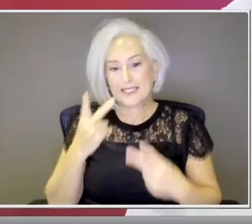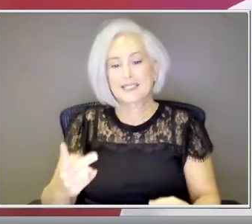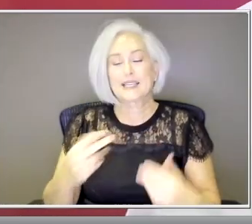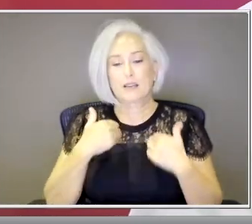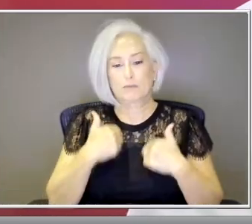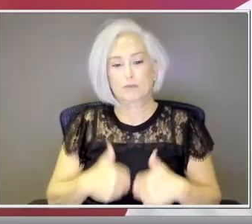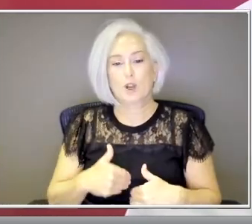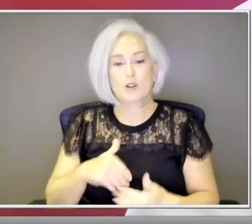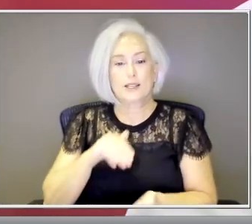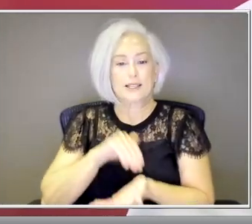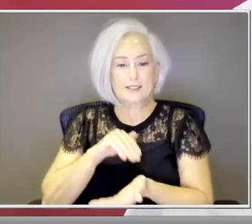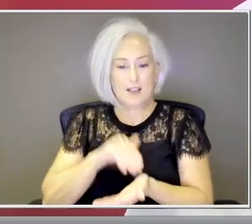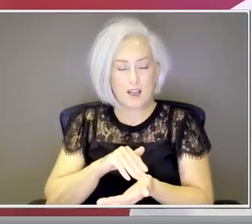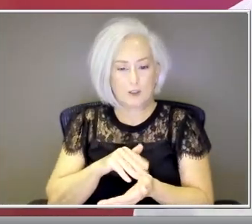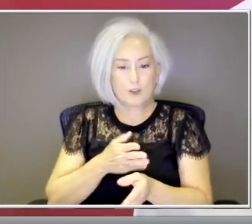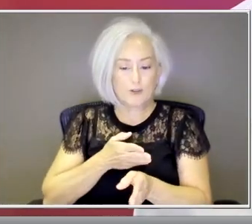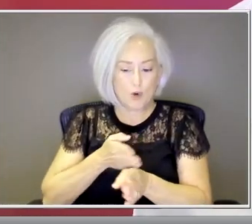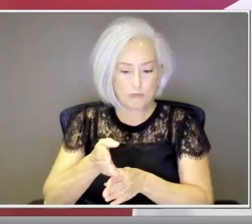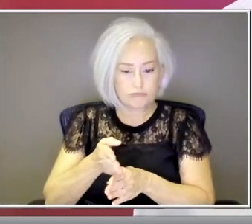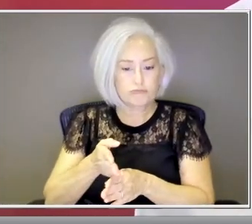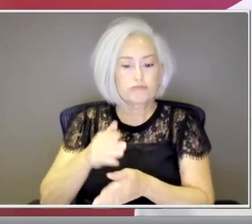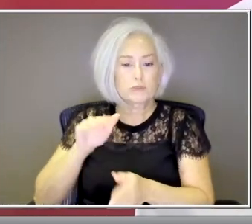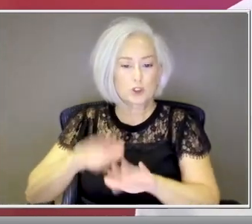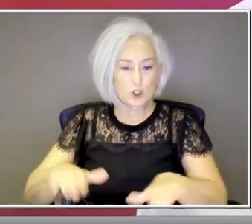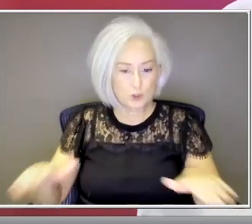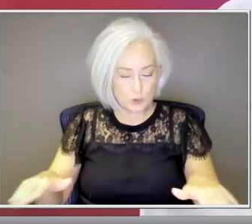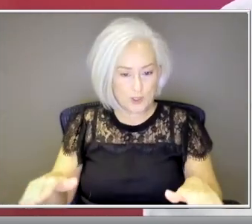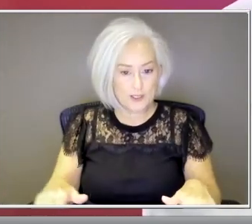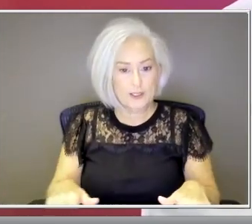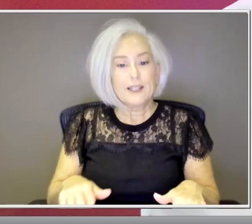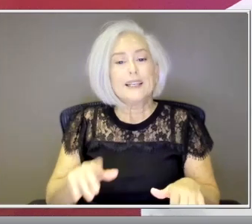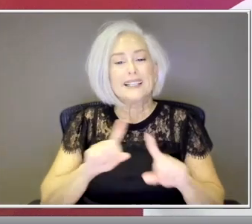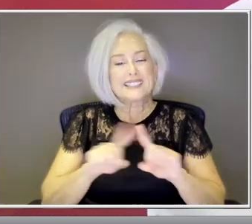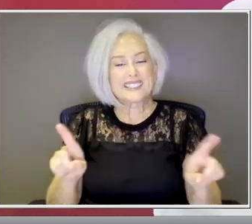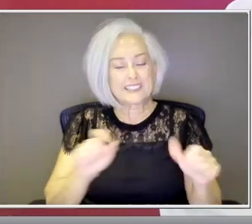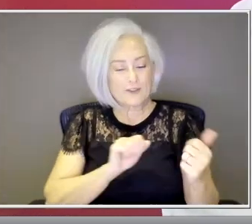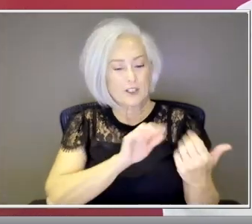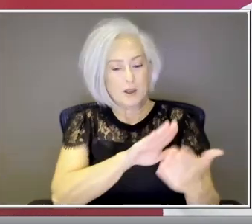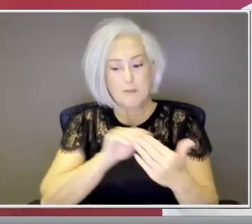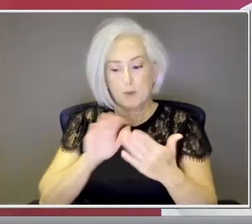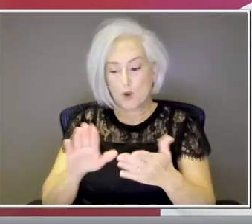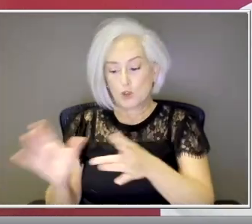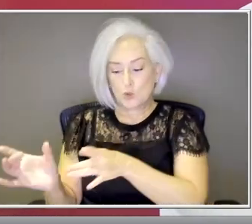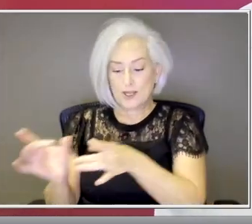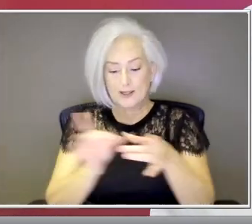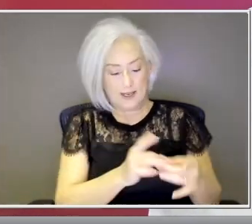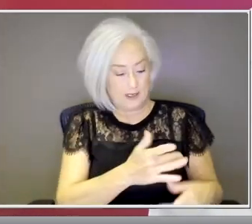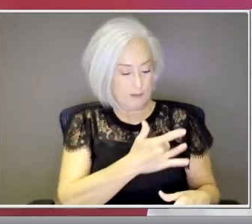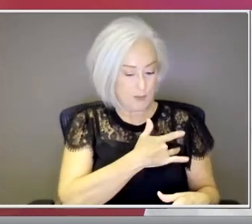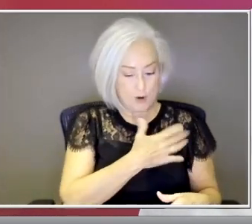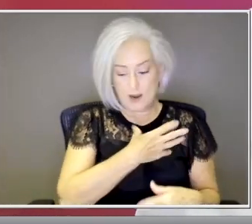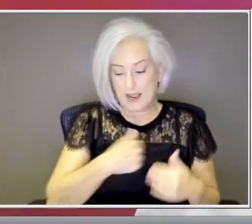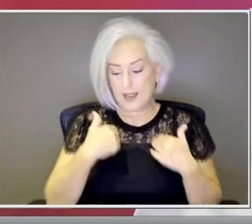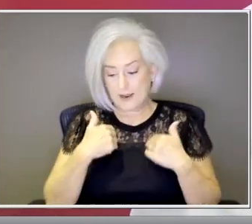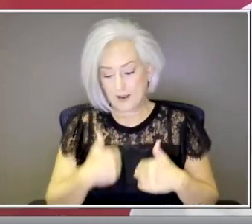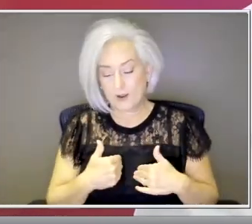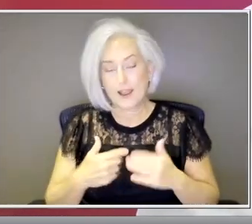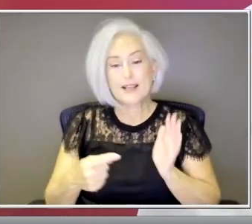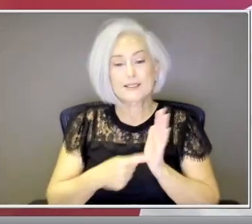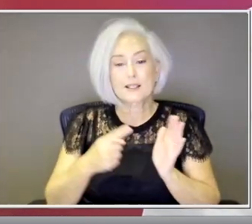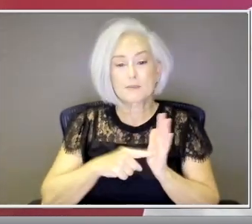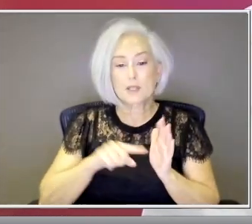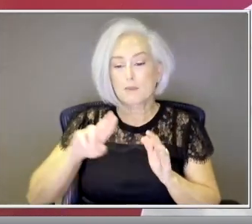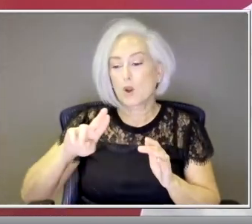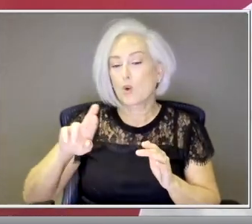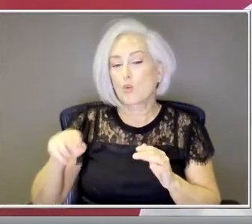It's a multidisciplinary approach, cardiology, pulmonology. In some cases, you need a rheumatologist as well. And so it depends really what